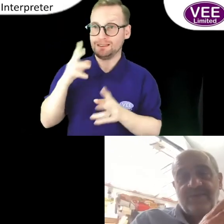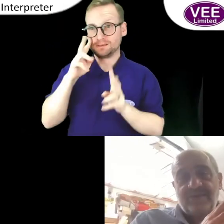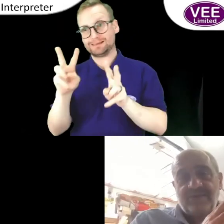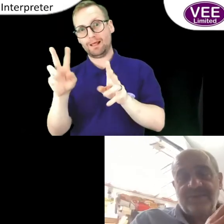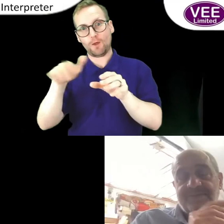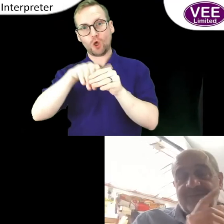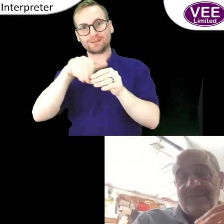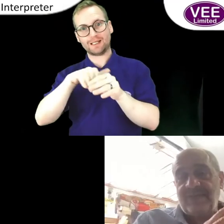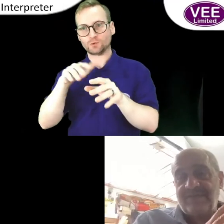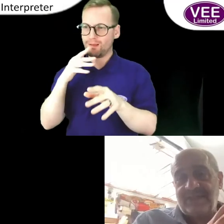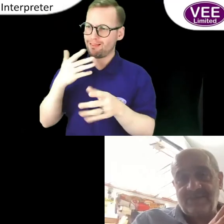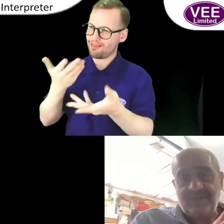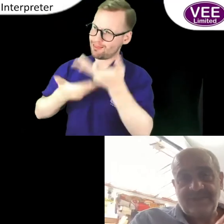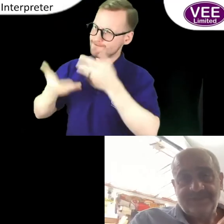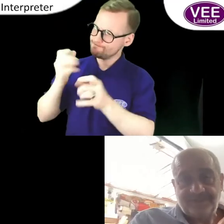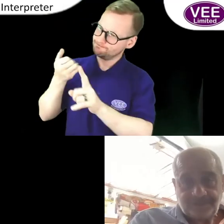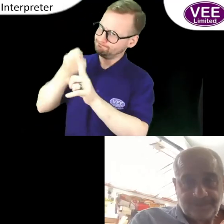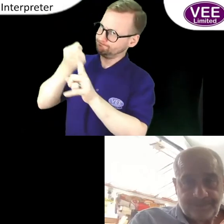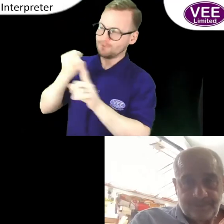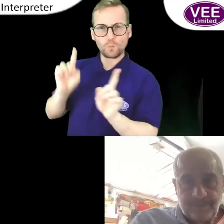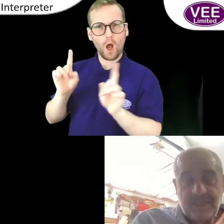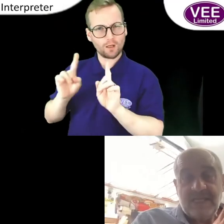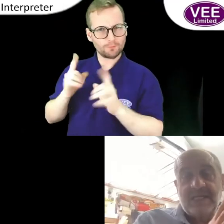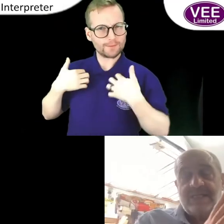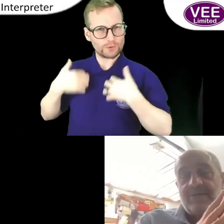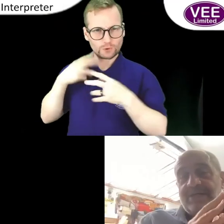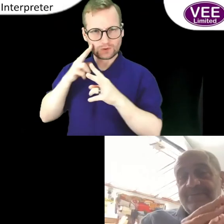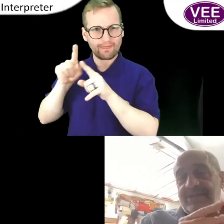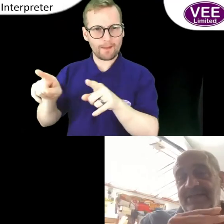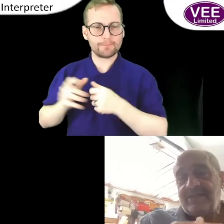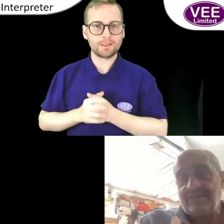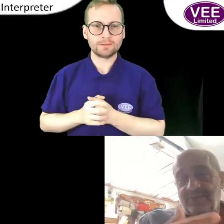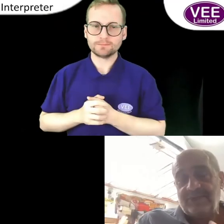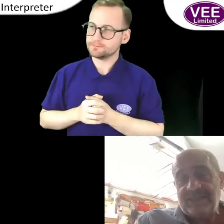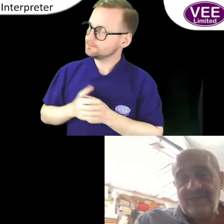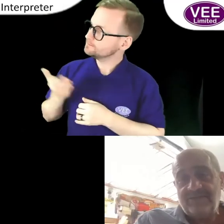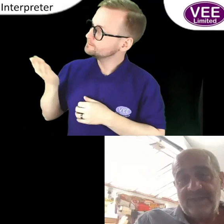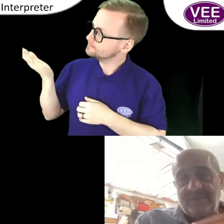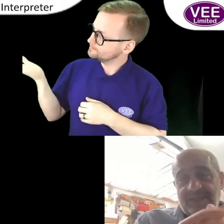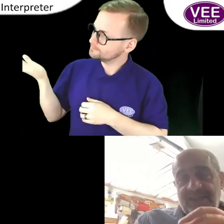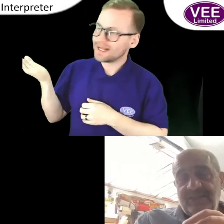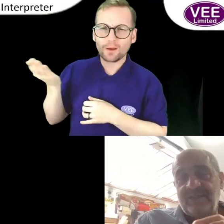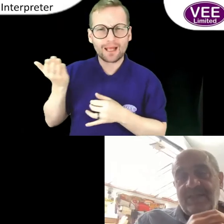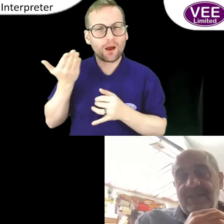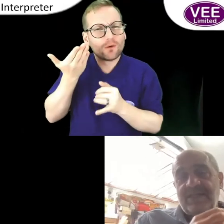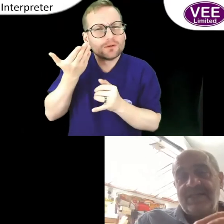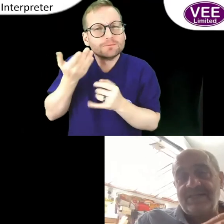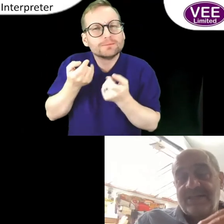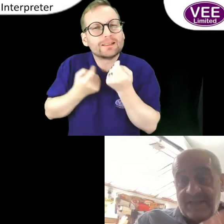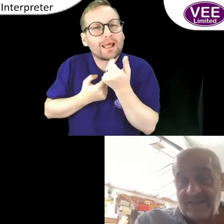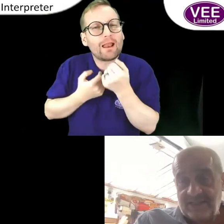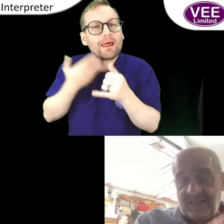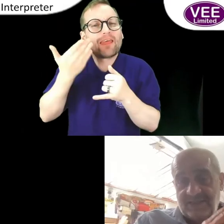they are going to speak. Can we have the next one, please? Now, I am running towards the end of my presentation. They